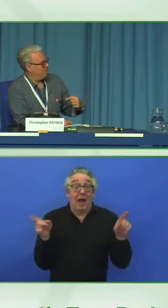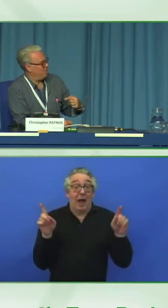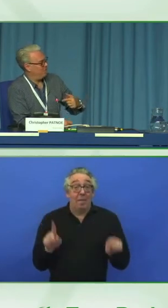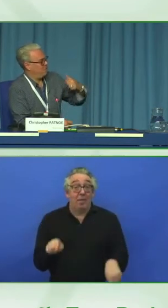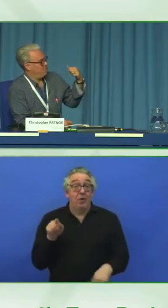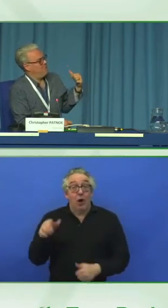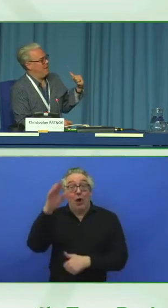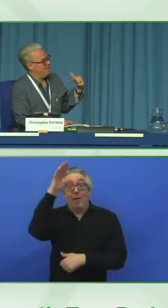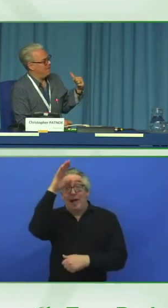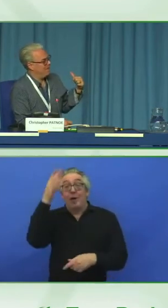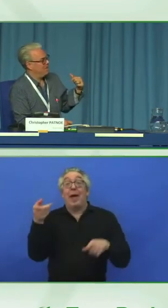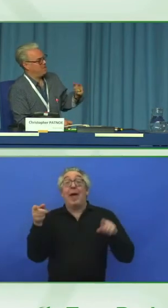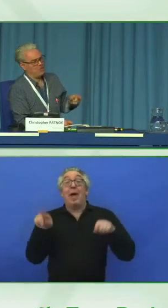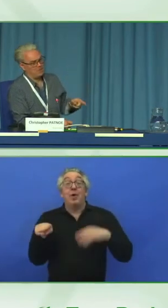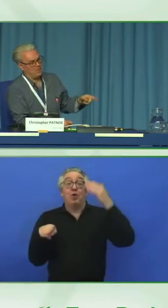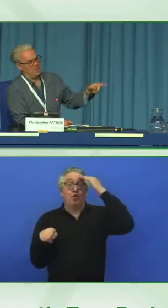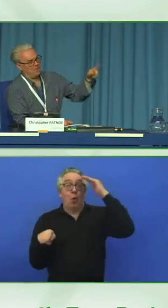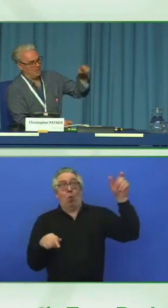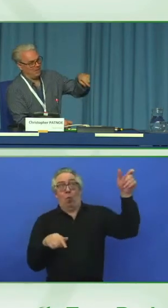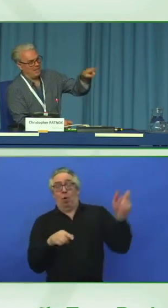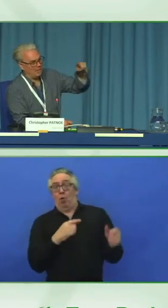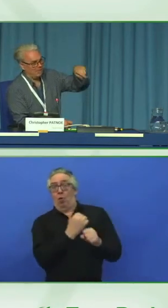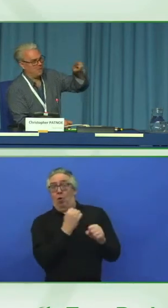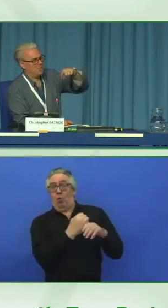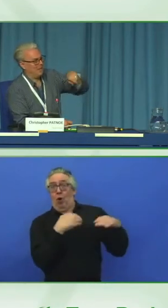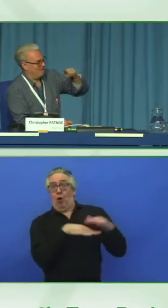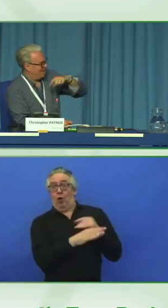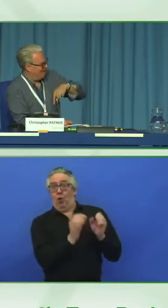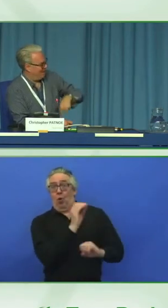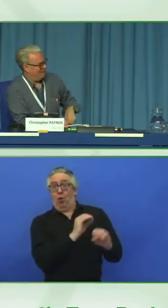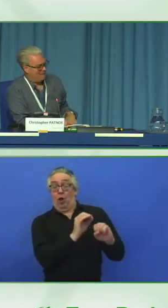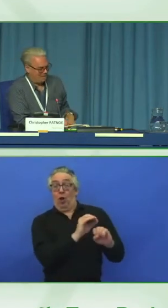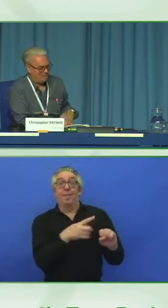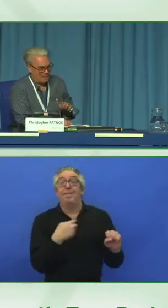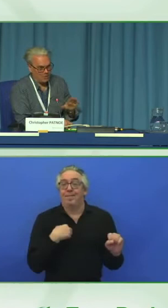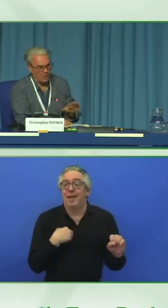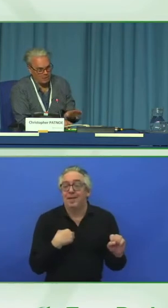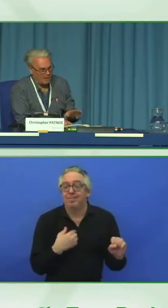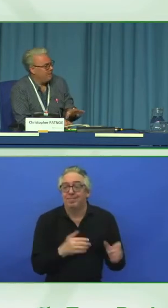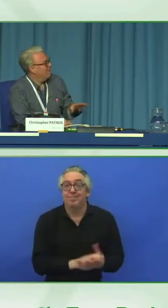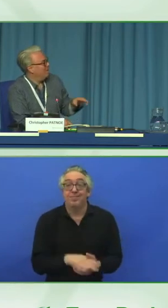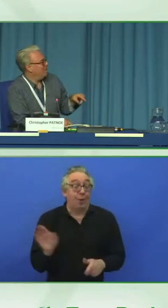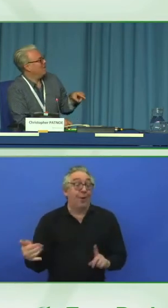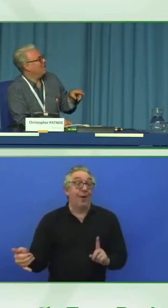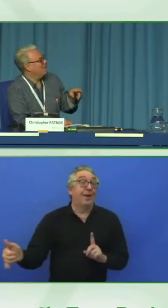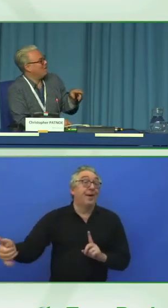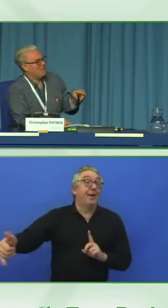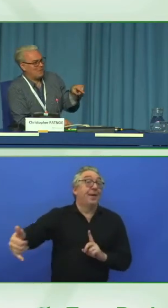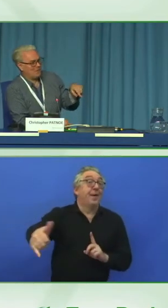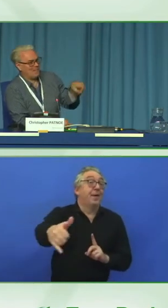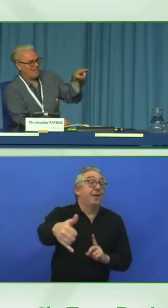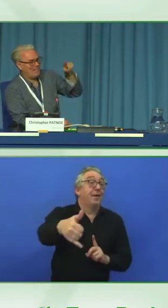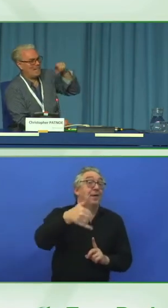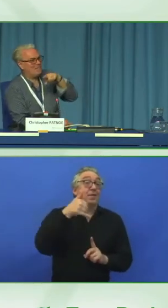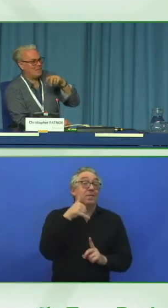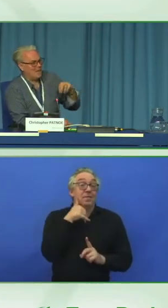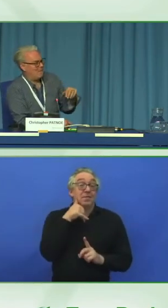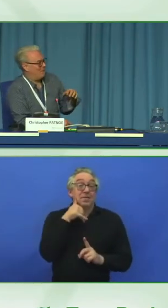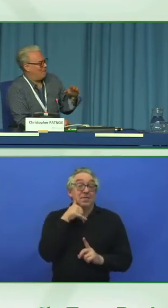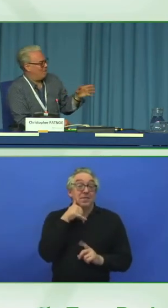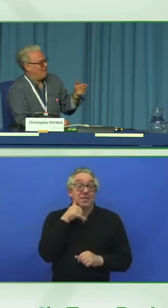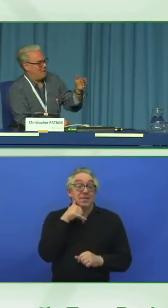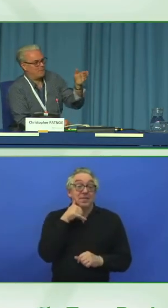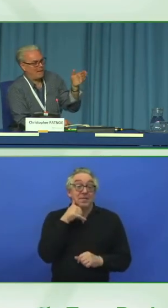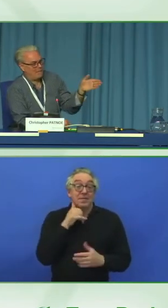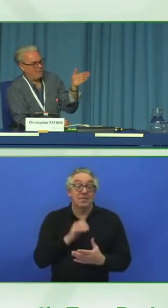worked at Google who knew me. So through the telephone chain, and please don't call me, but the telephone